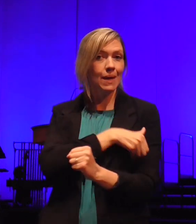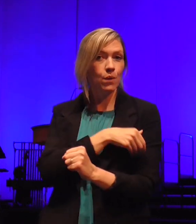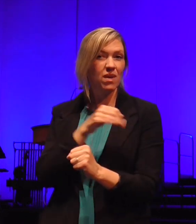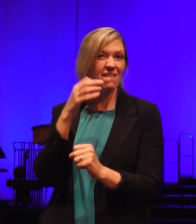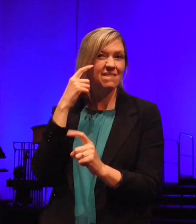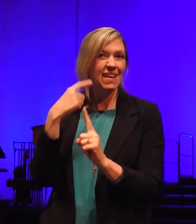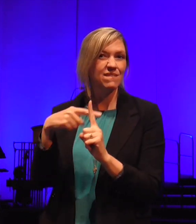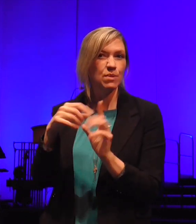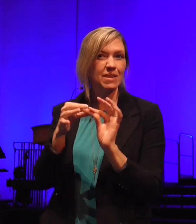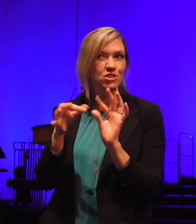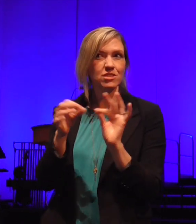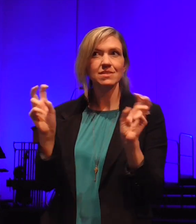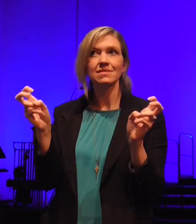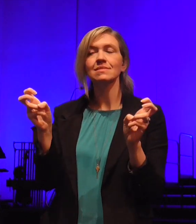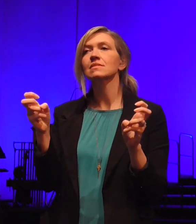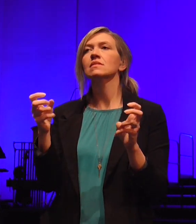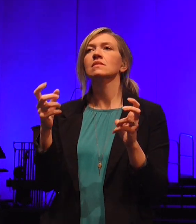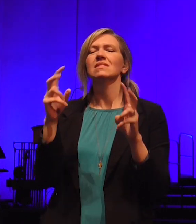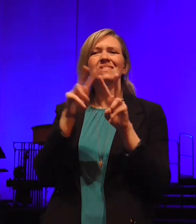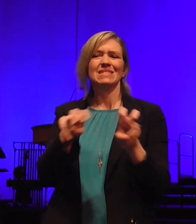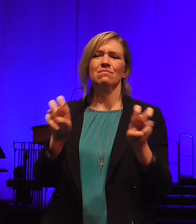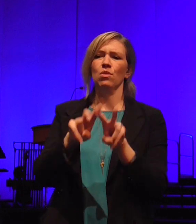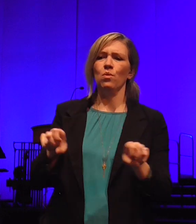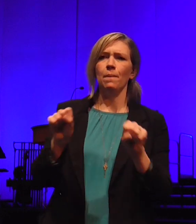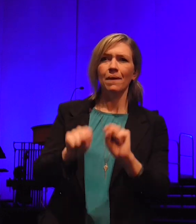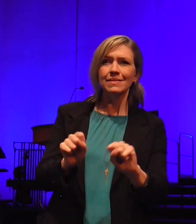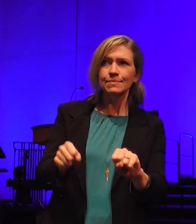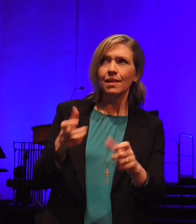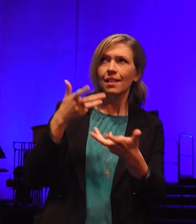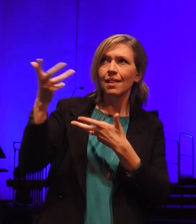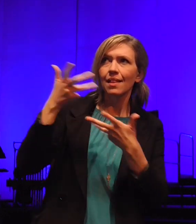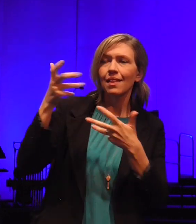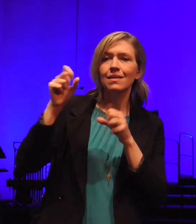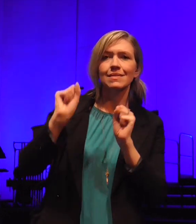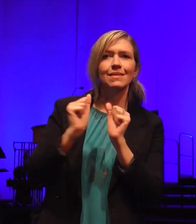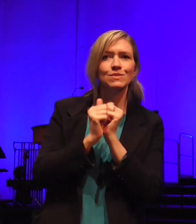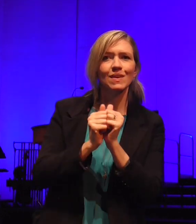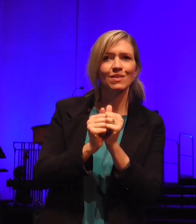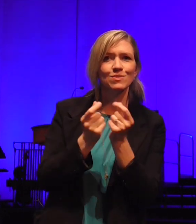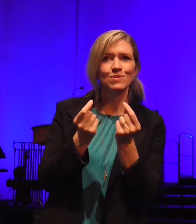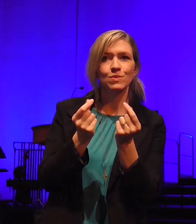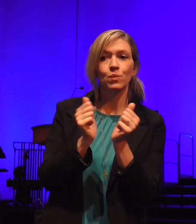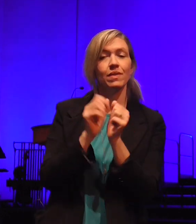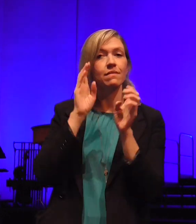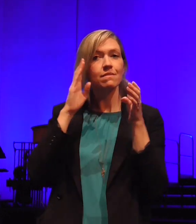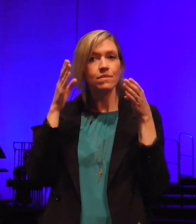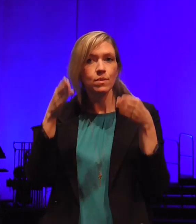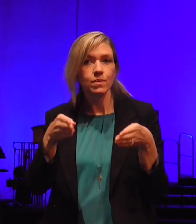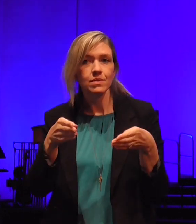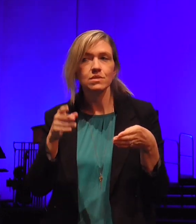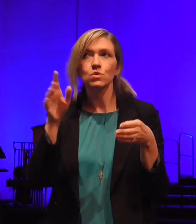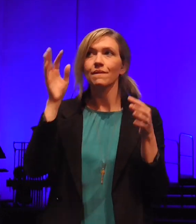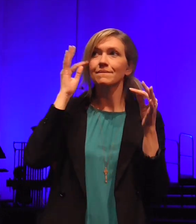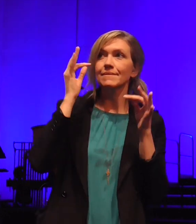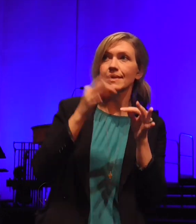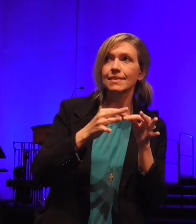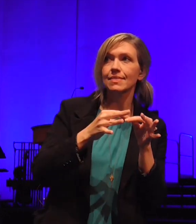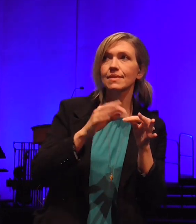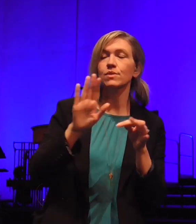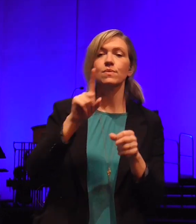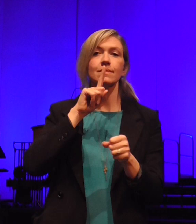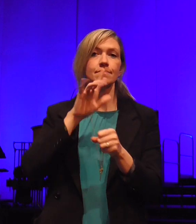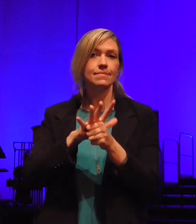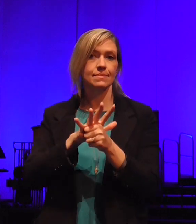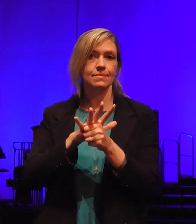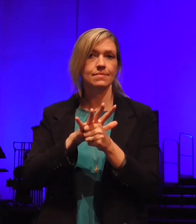affirmations, explore the possibilities of what the two of you can do together with your focus, your faith, and